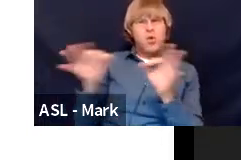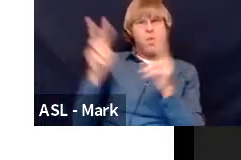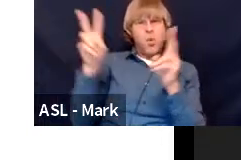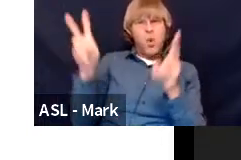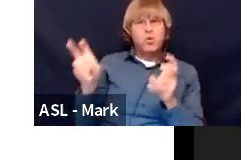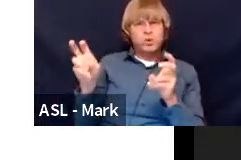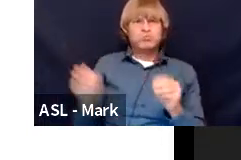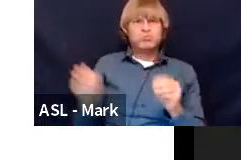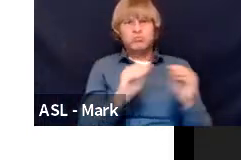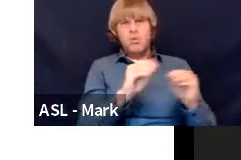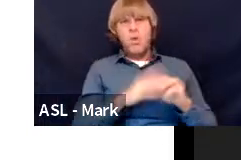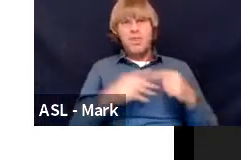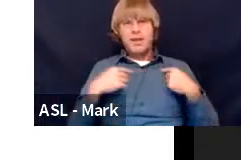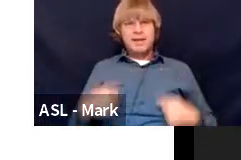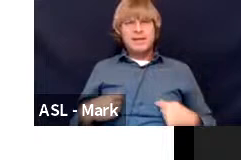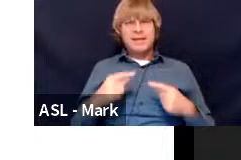to